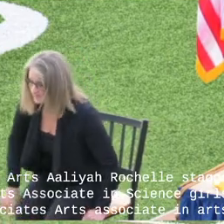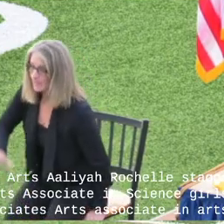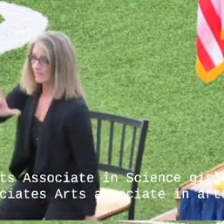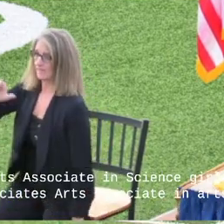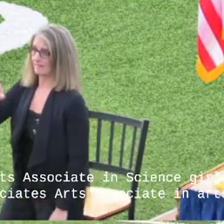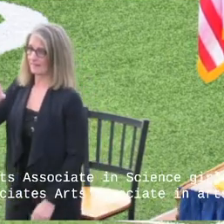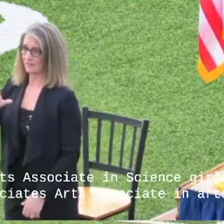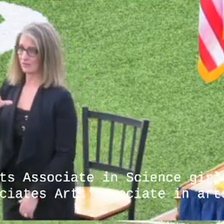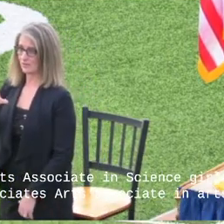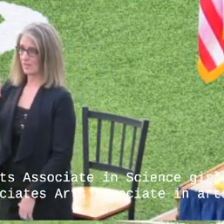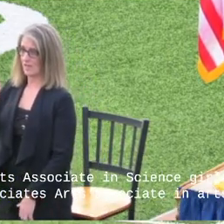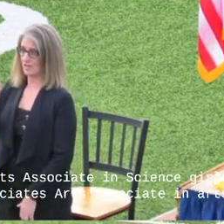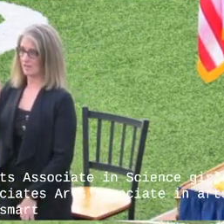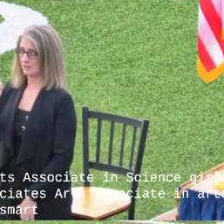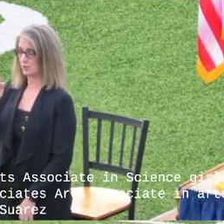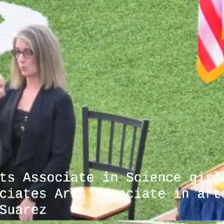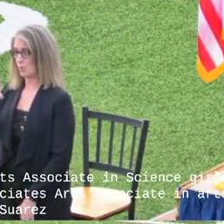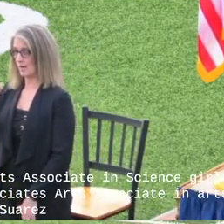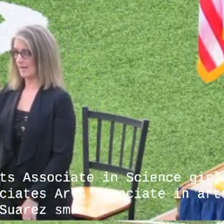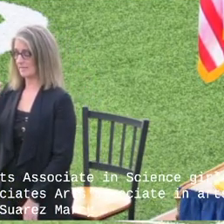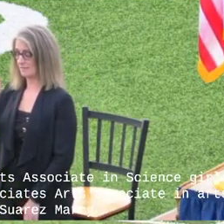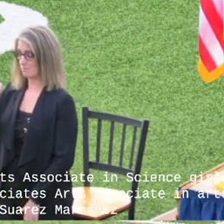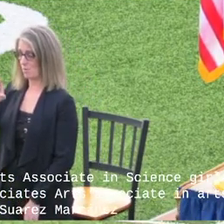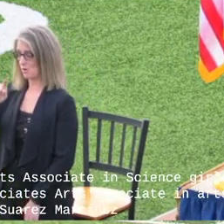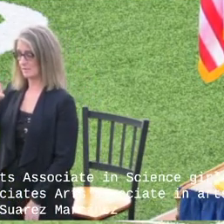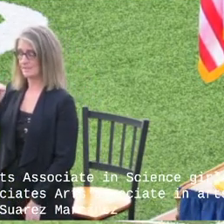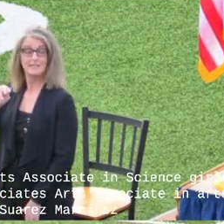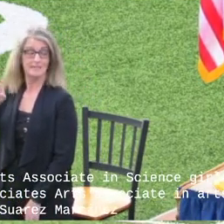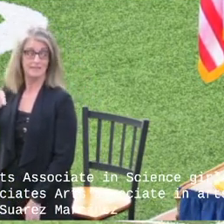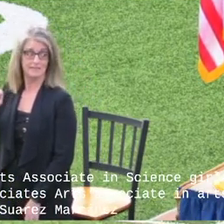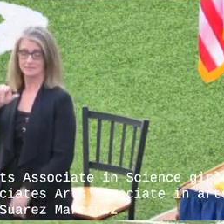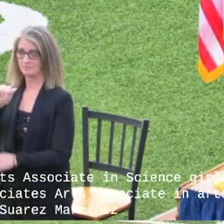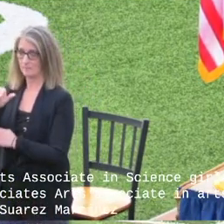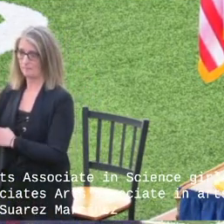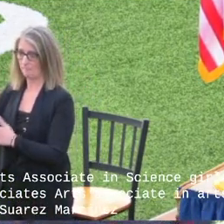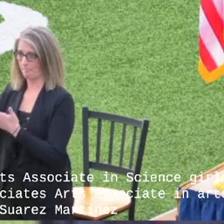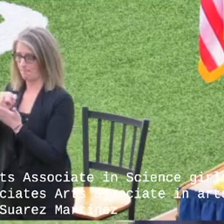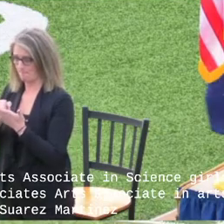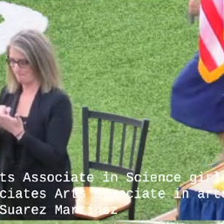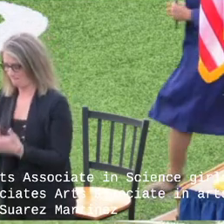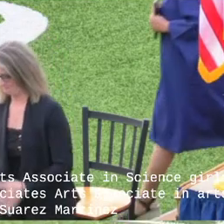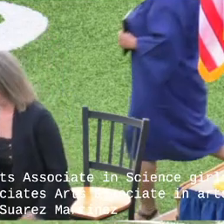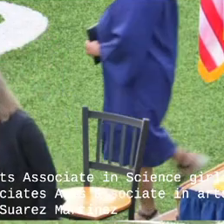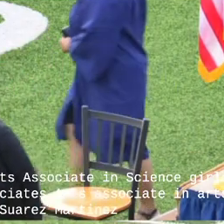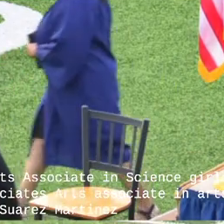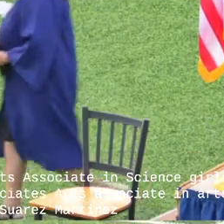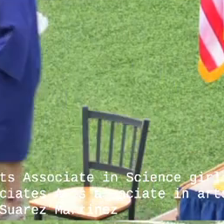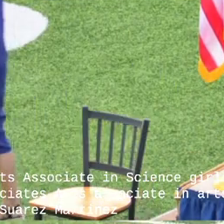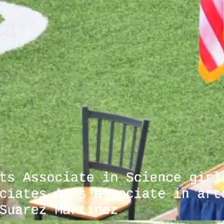Lander Oswaldo Suarez Martinez, Associate in Arts.